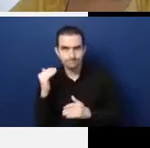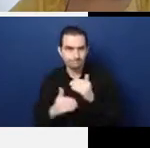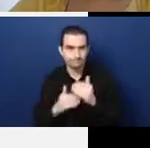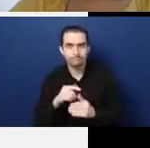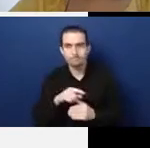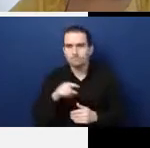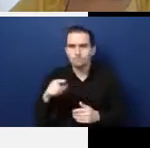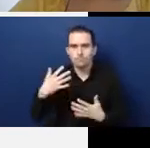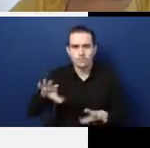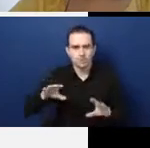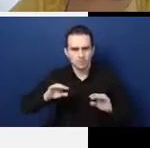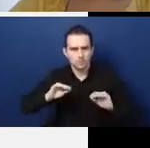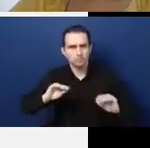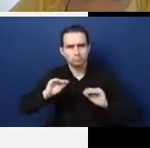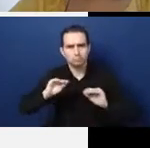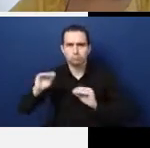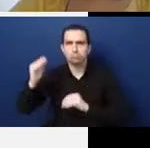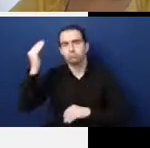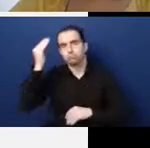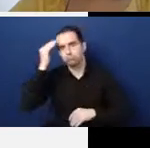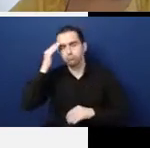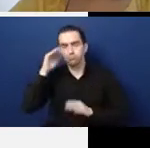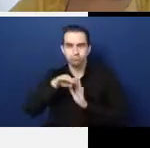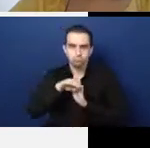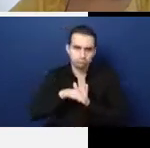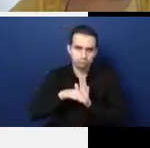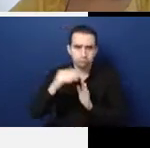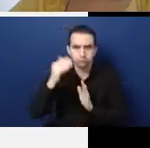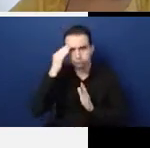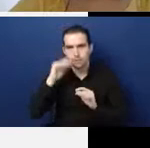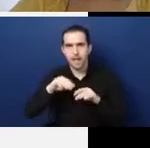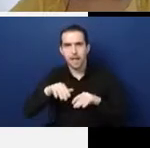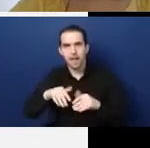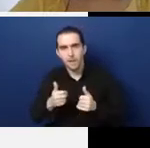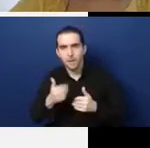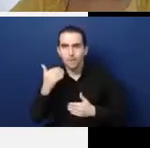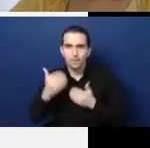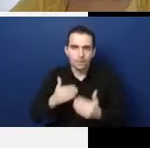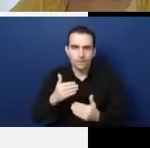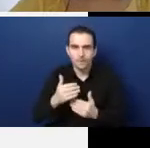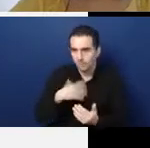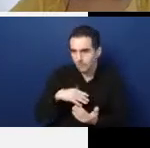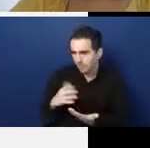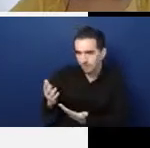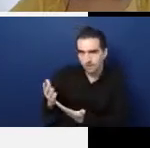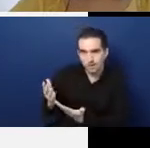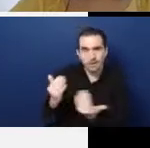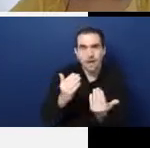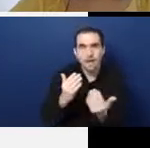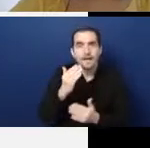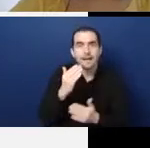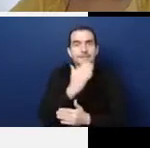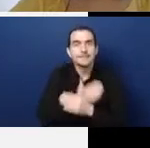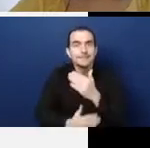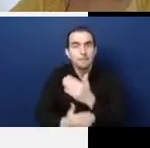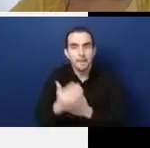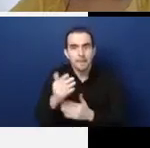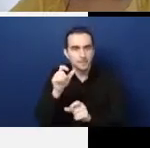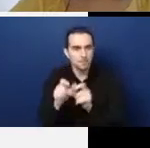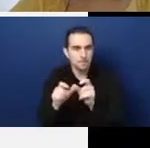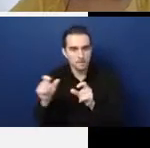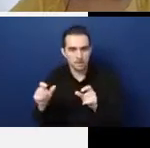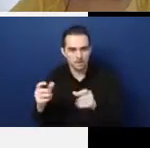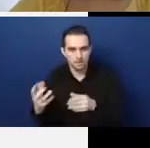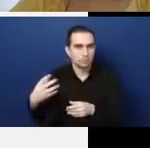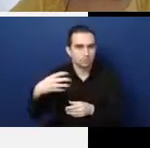made aware of their role in the field level, and also of their role to inform partners and support partners